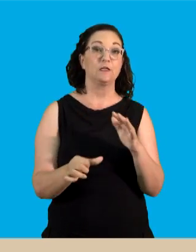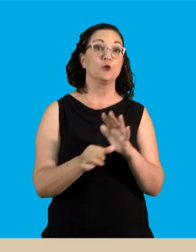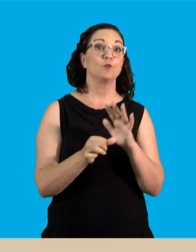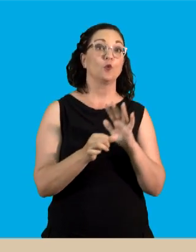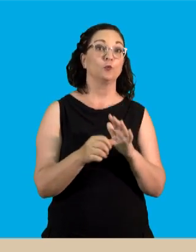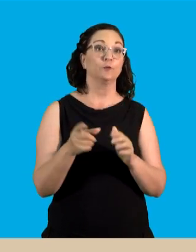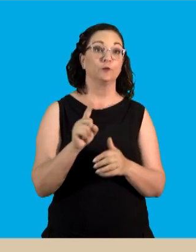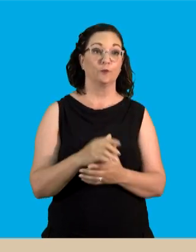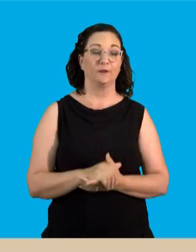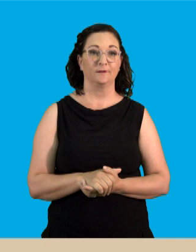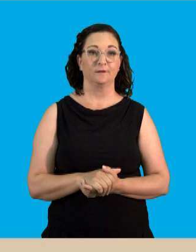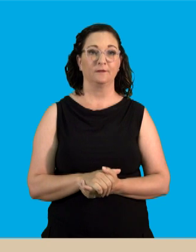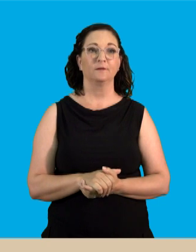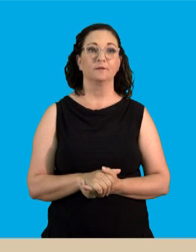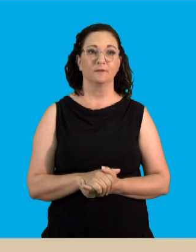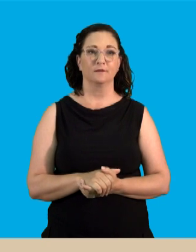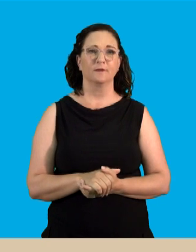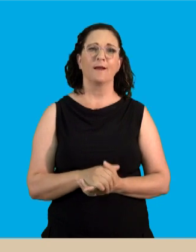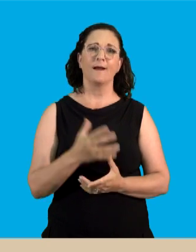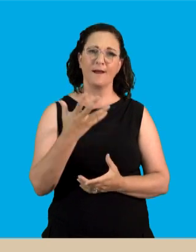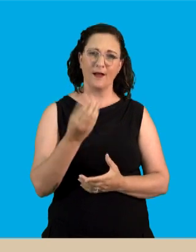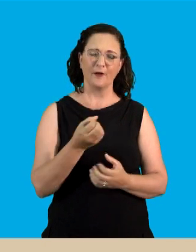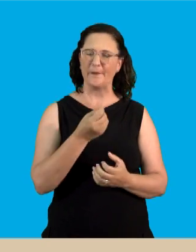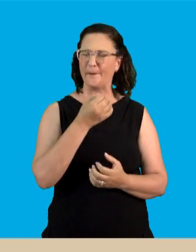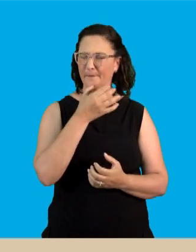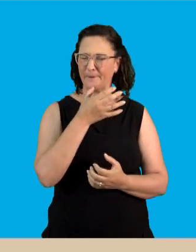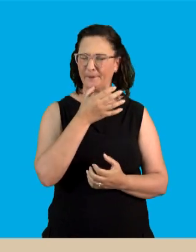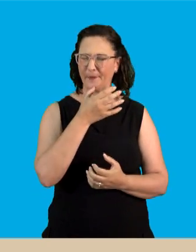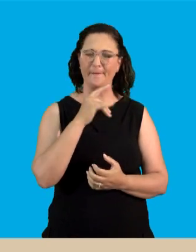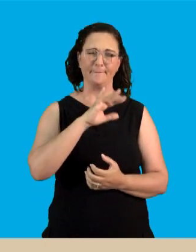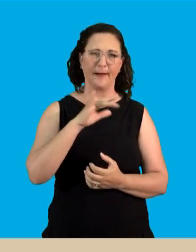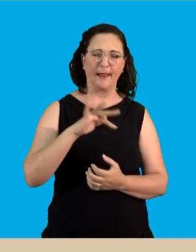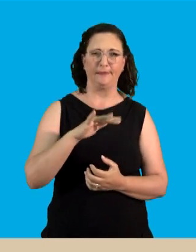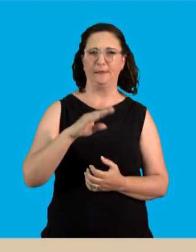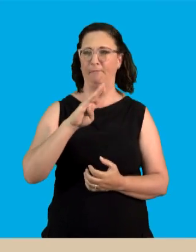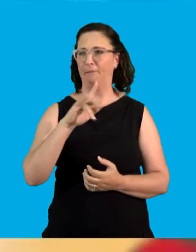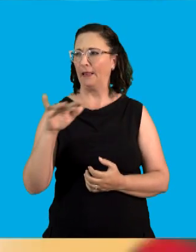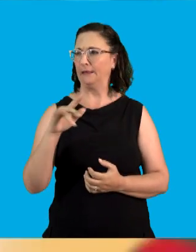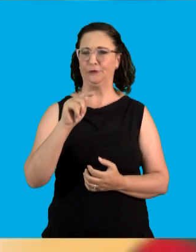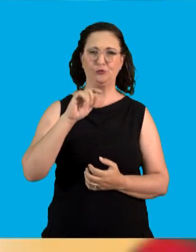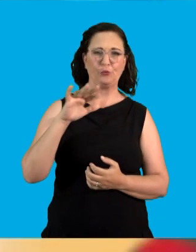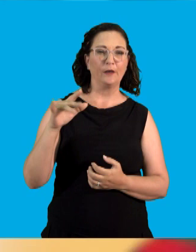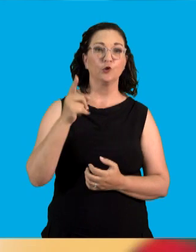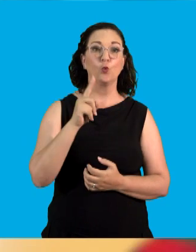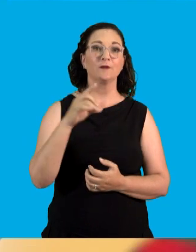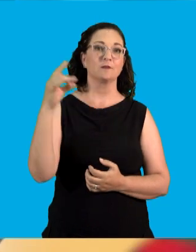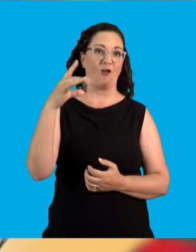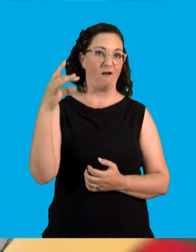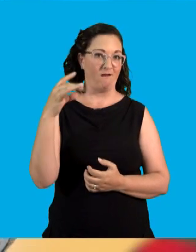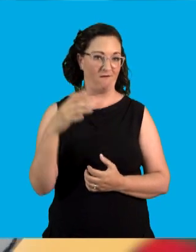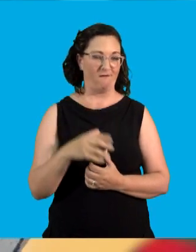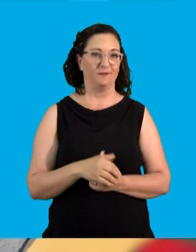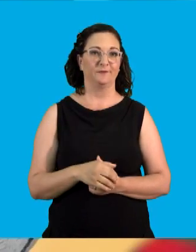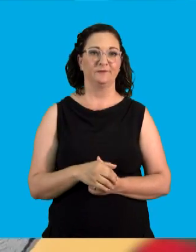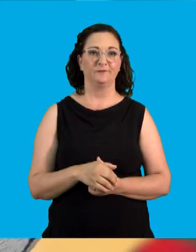most important is the star. Remember, the Milky Way galaxy is made up of millions and billions and trillions of stars.